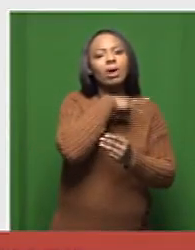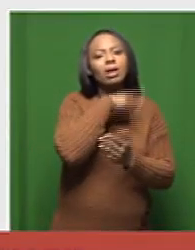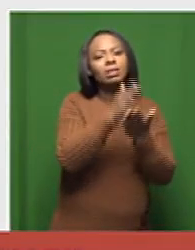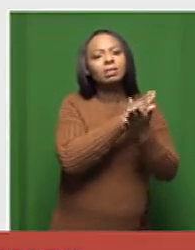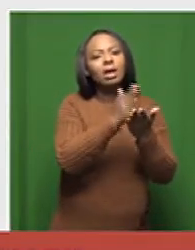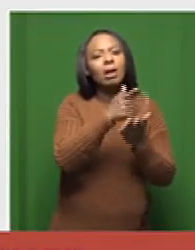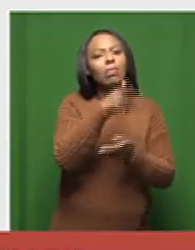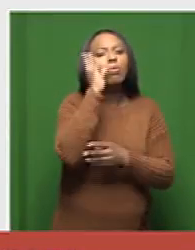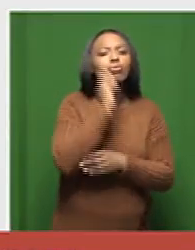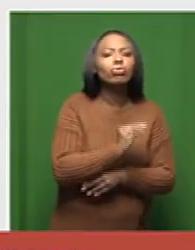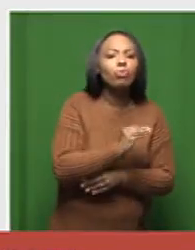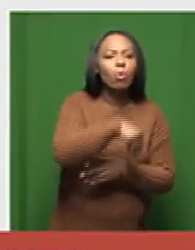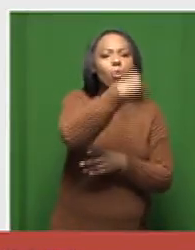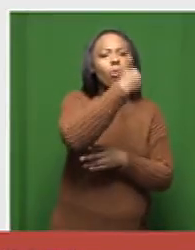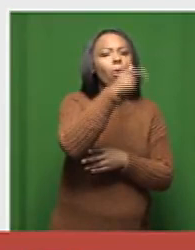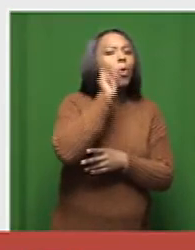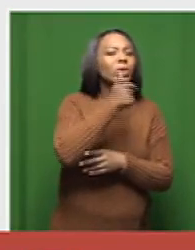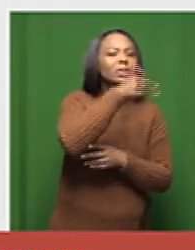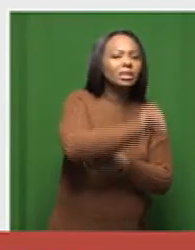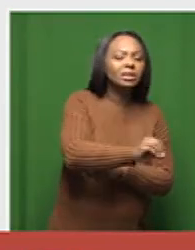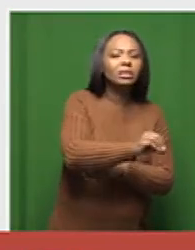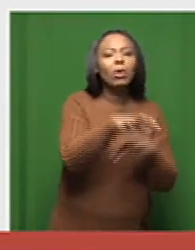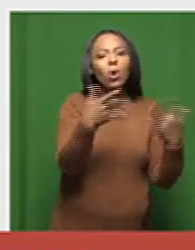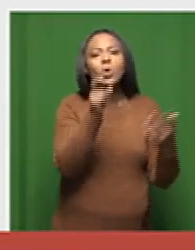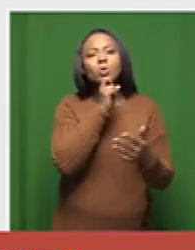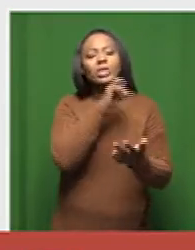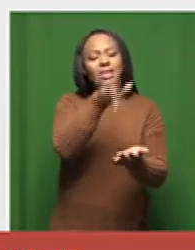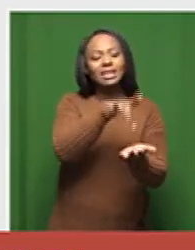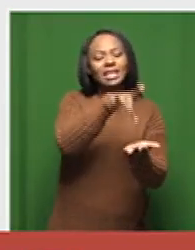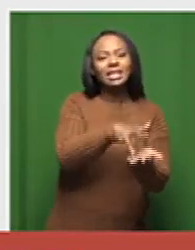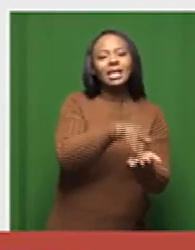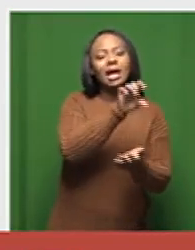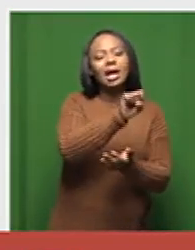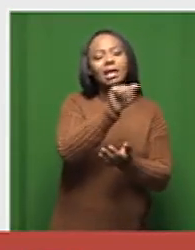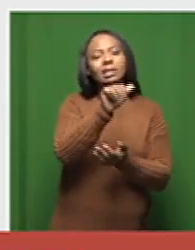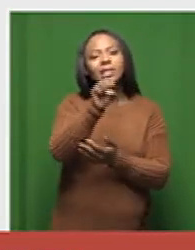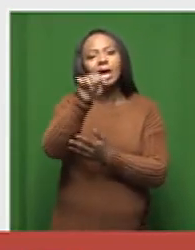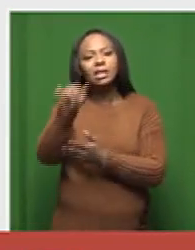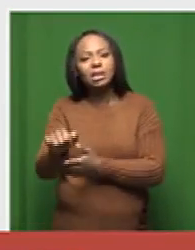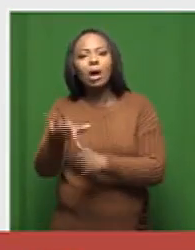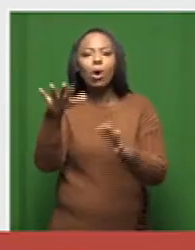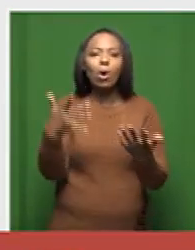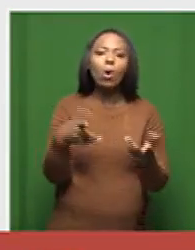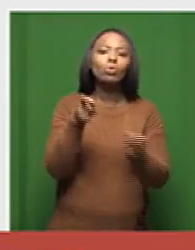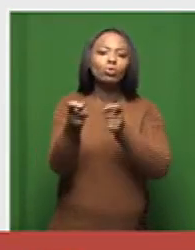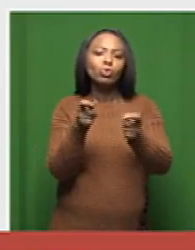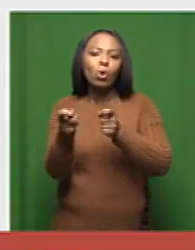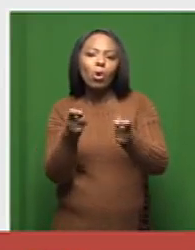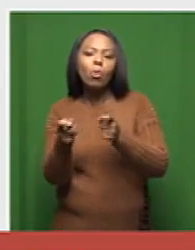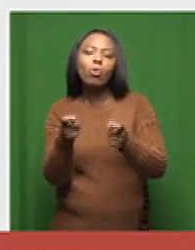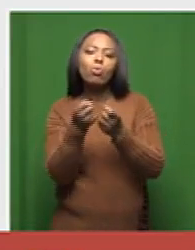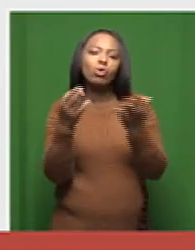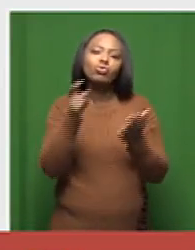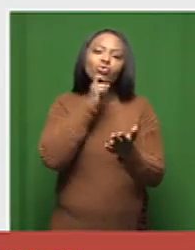the SASA pay points or even some of the supermarkets, etc., on Pensioners' Day. So likely